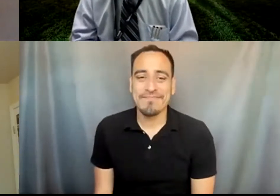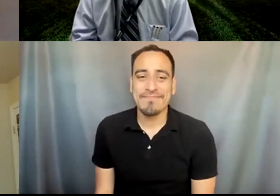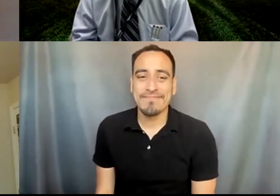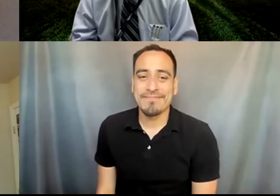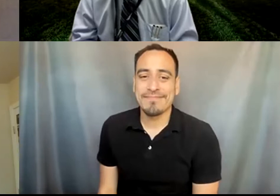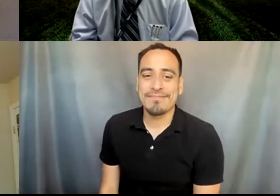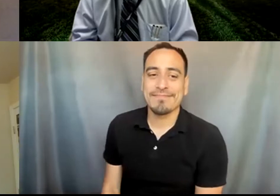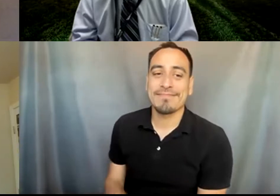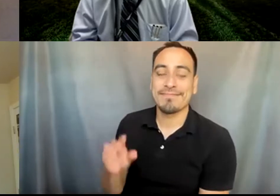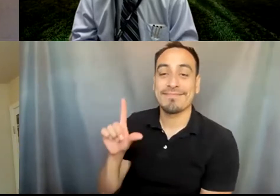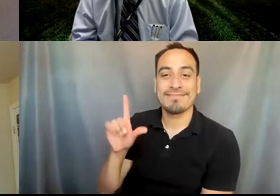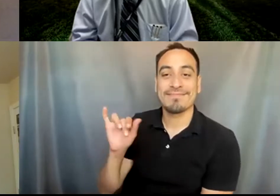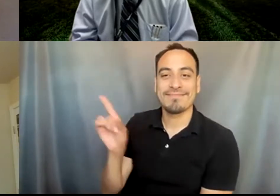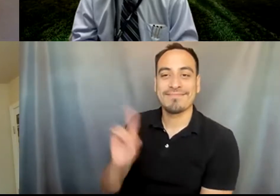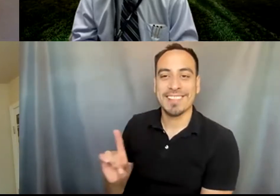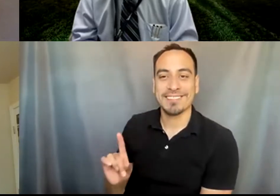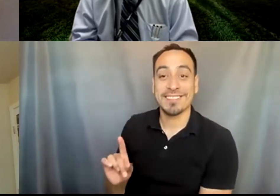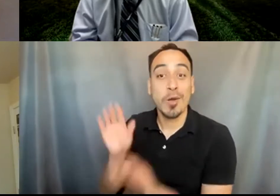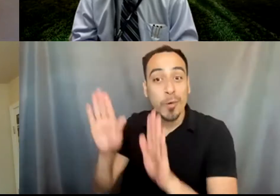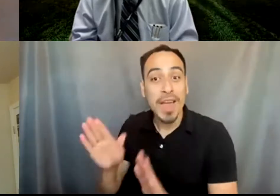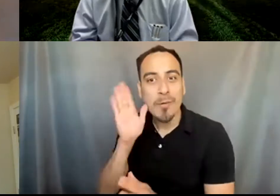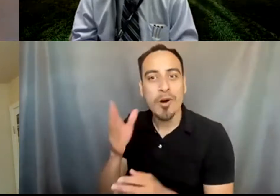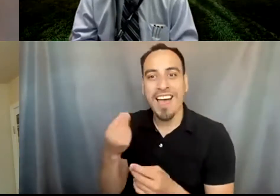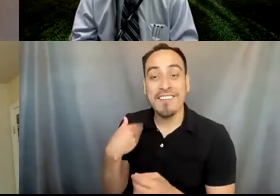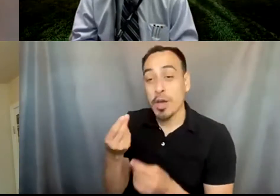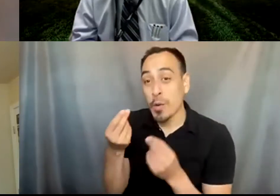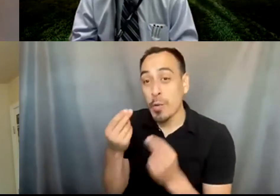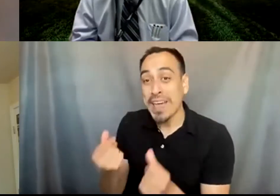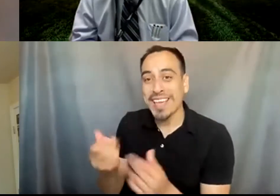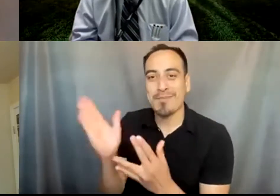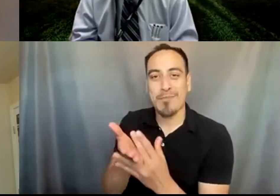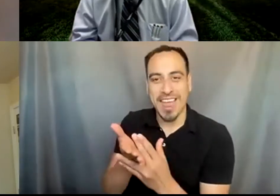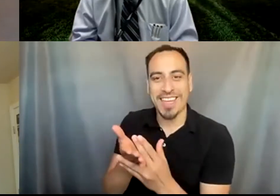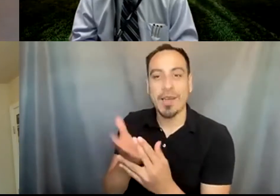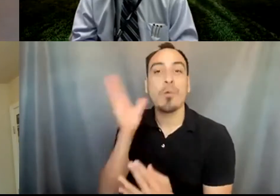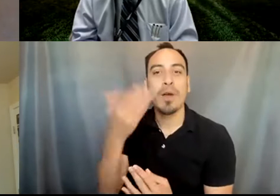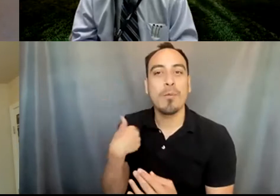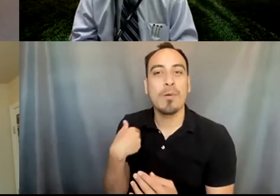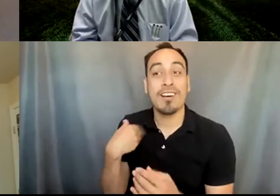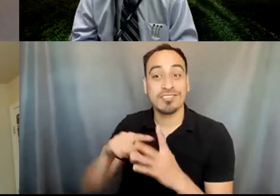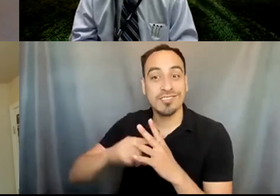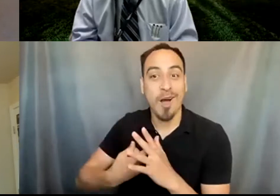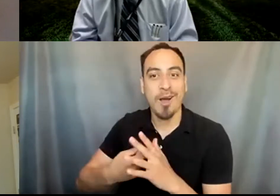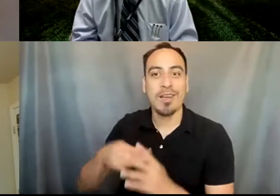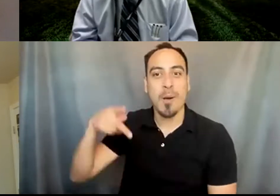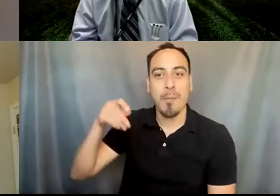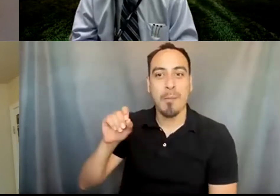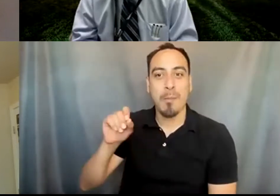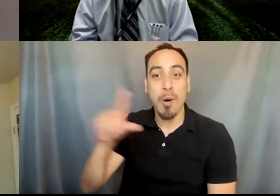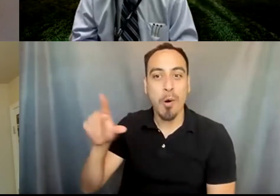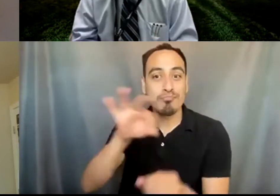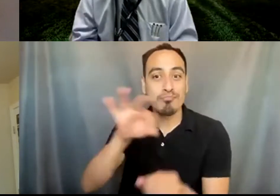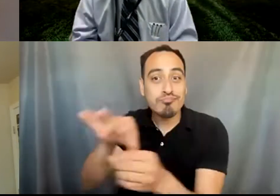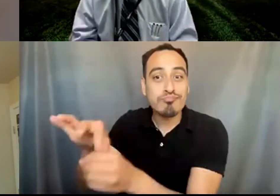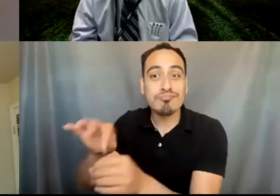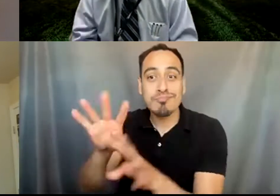So we are actually going to take a quick break and launch a poll. We have such a great number of folks who are attending at this moment,